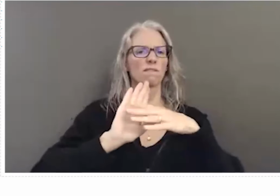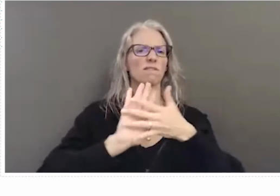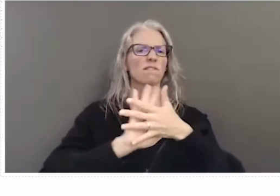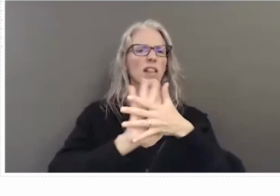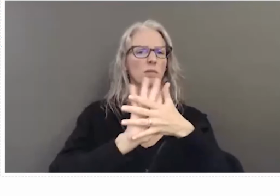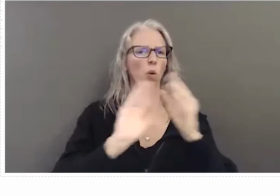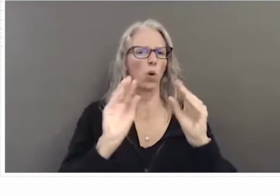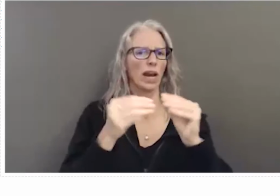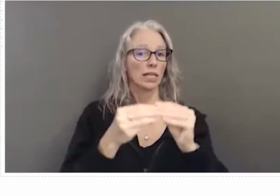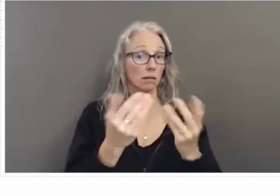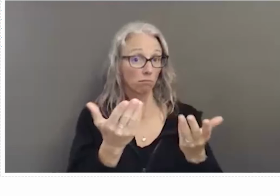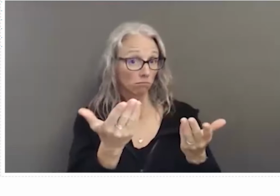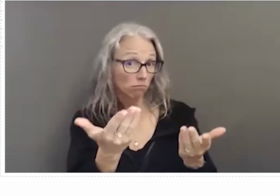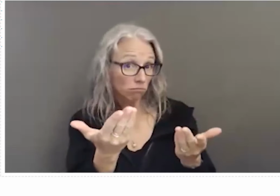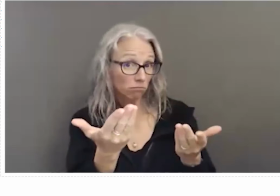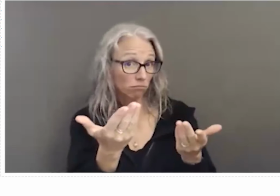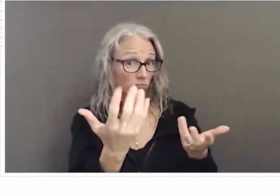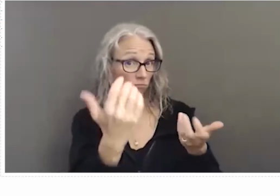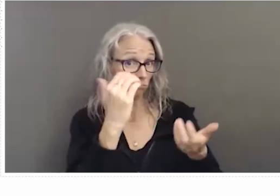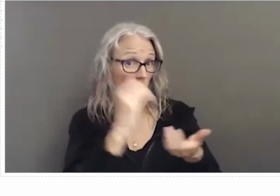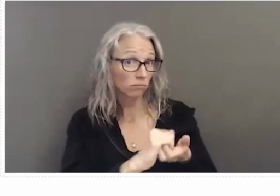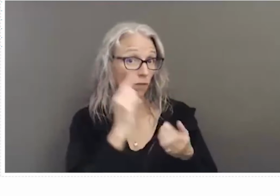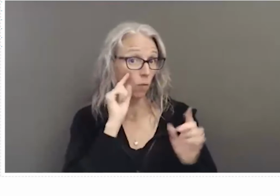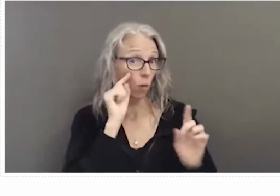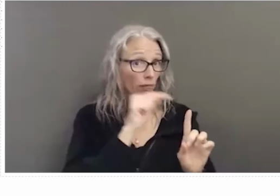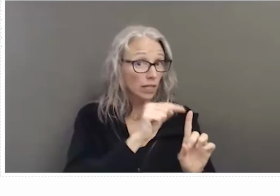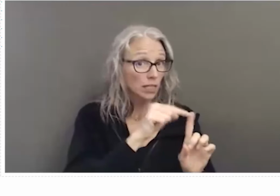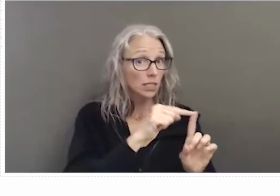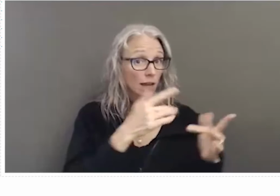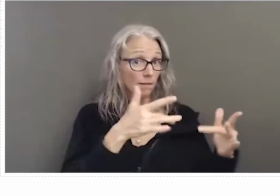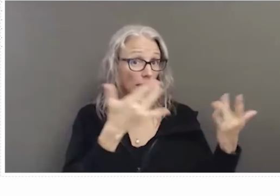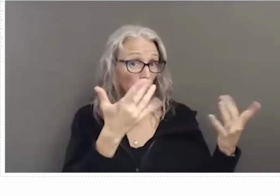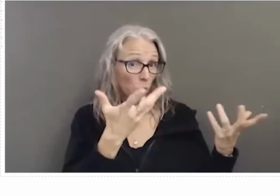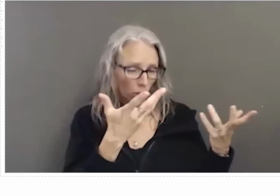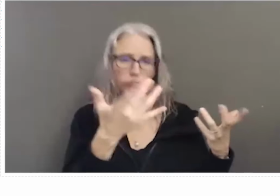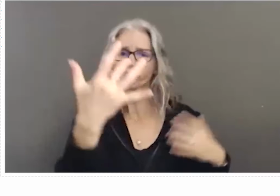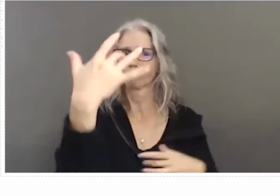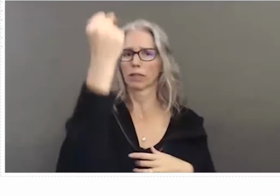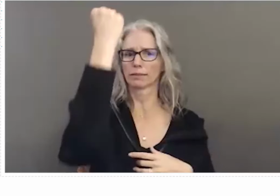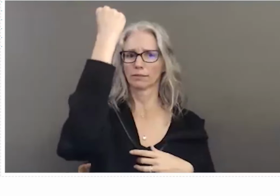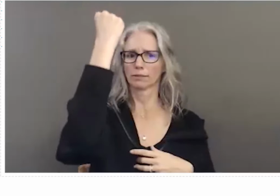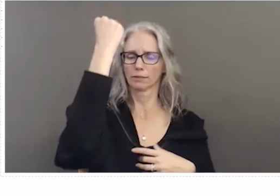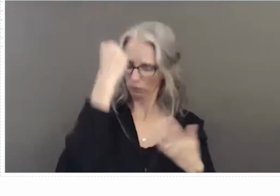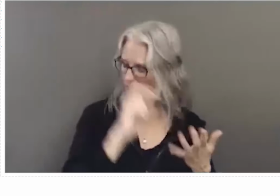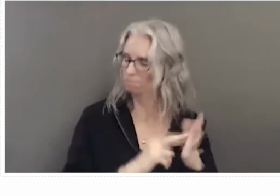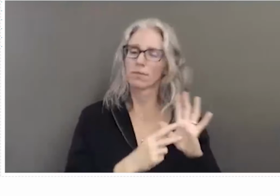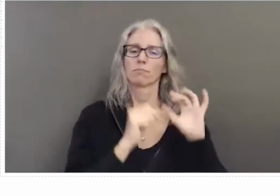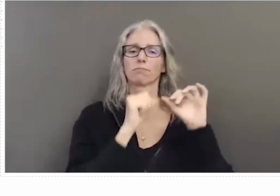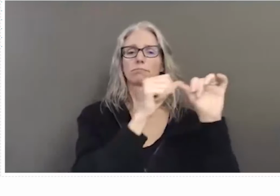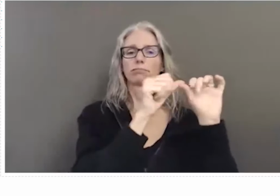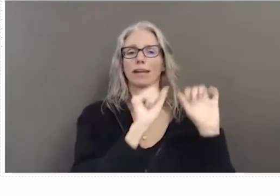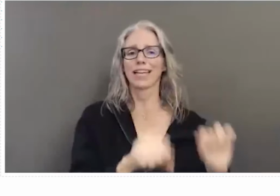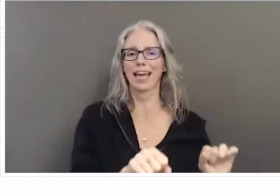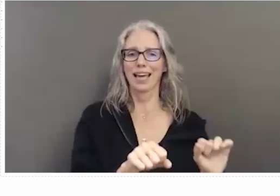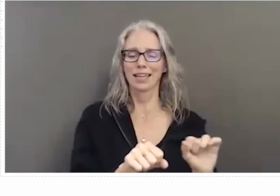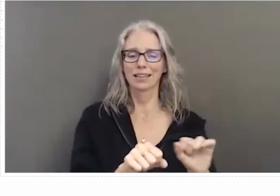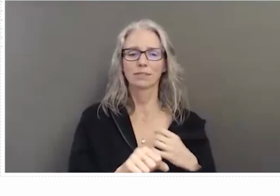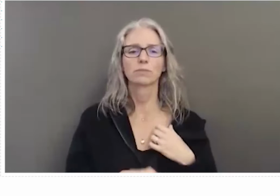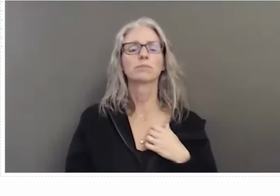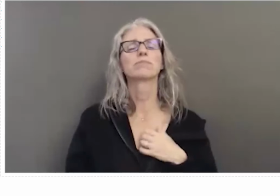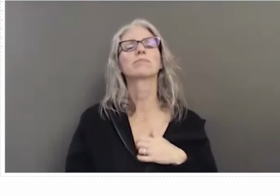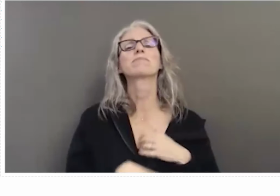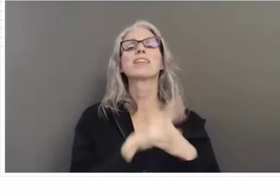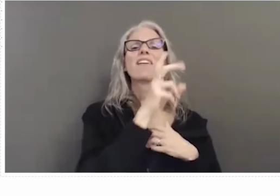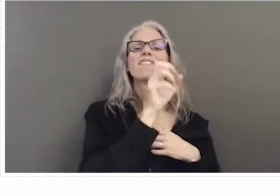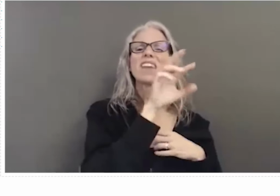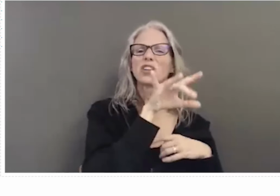And asked if they might be interested in partnering with us on this so we could keep the art going. And they fill a lot of those gaps that we can't get from funders or that we can't put the